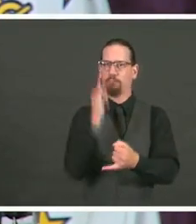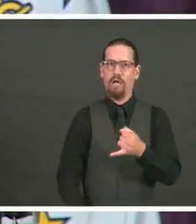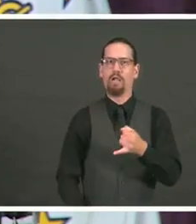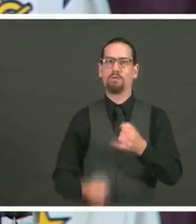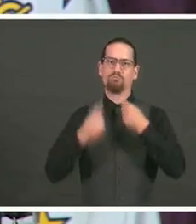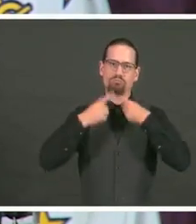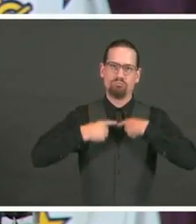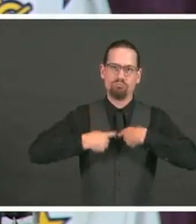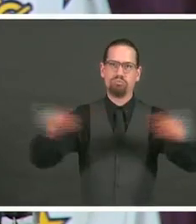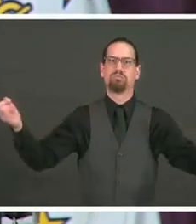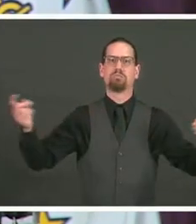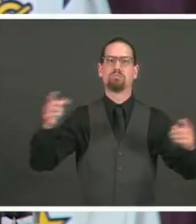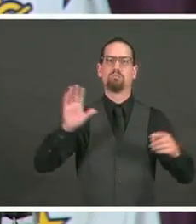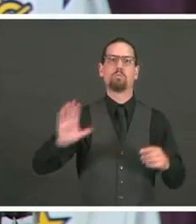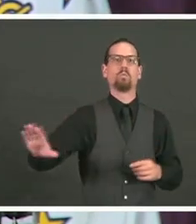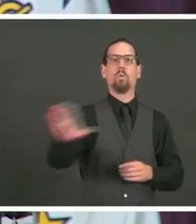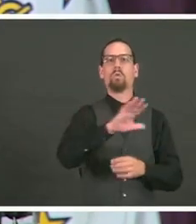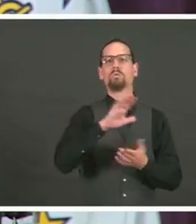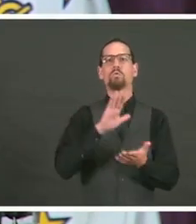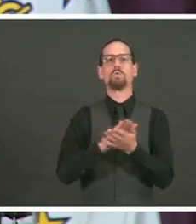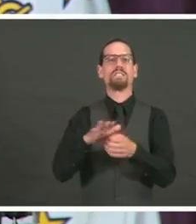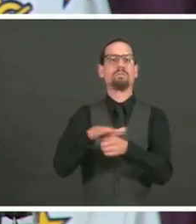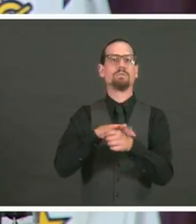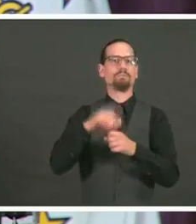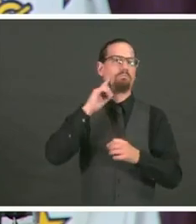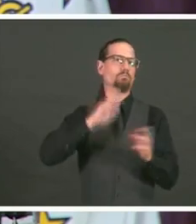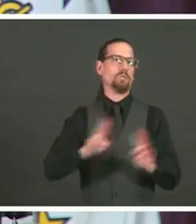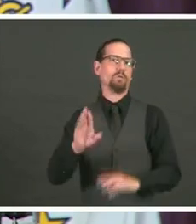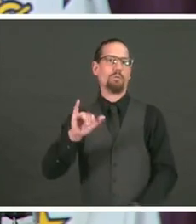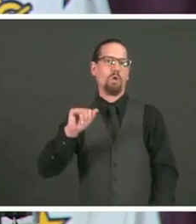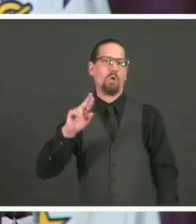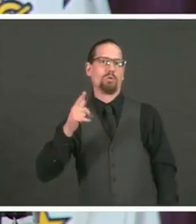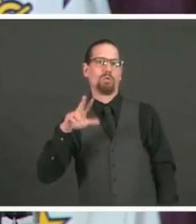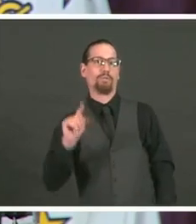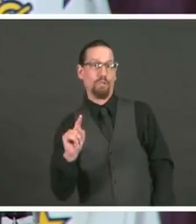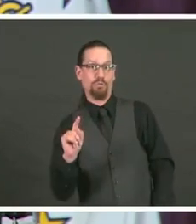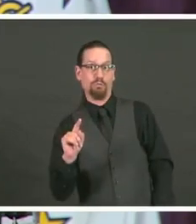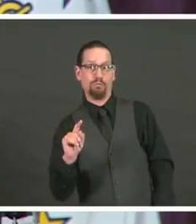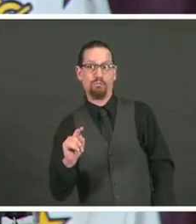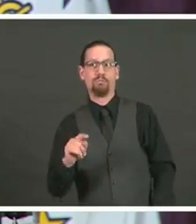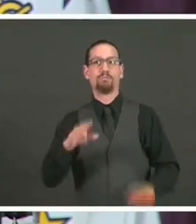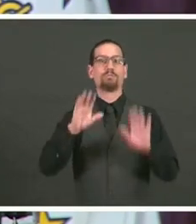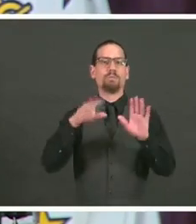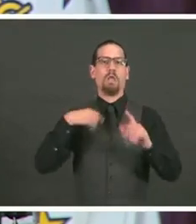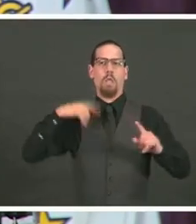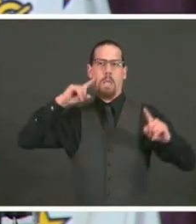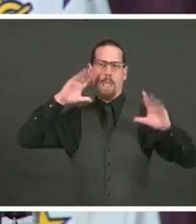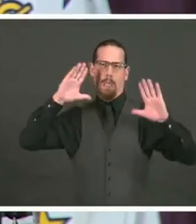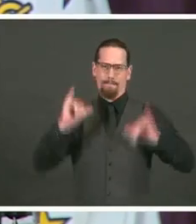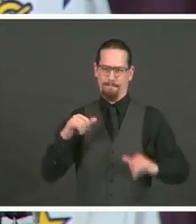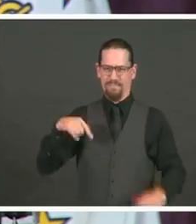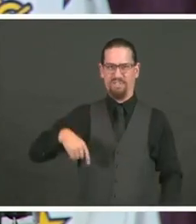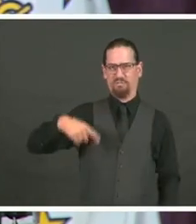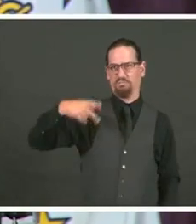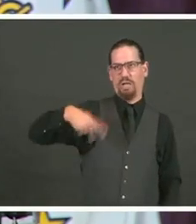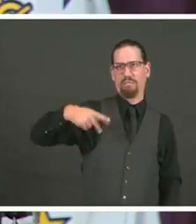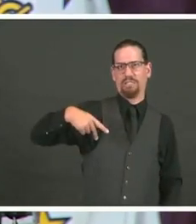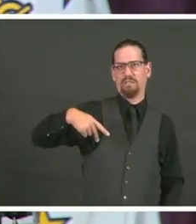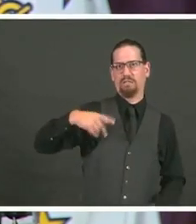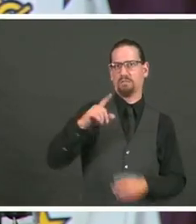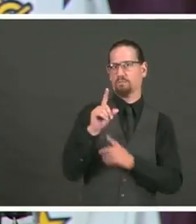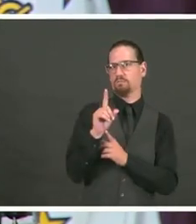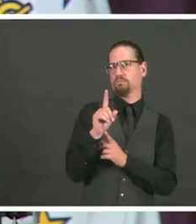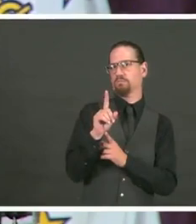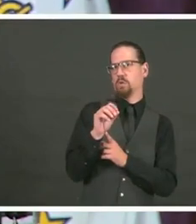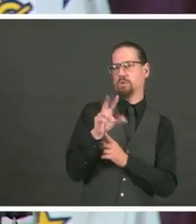that, certainly with the case of Providence, that we would be able to get you back to school, which is why we're up